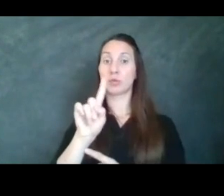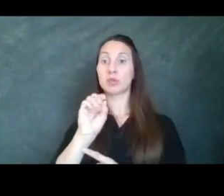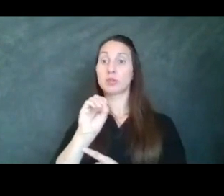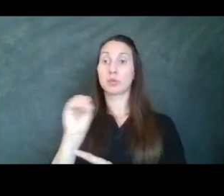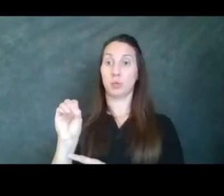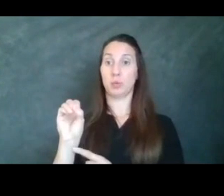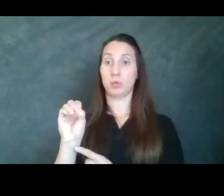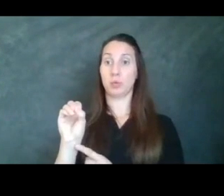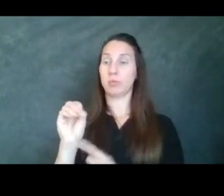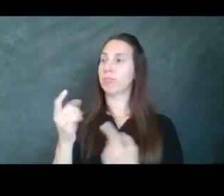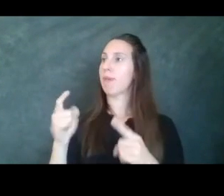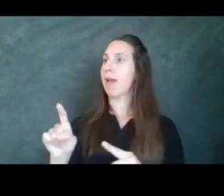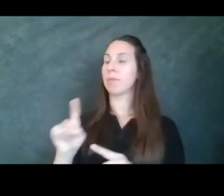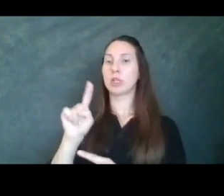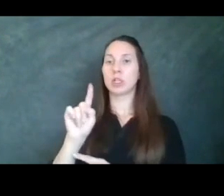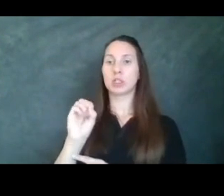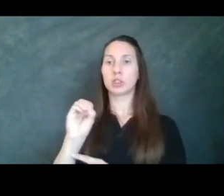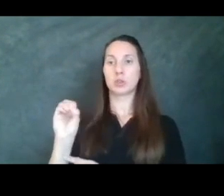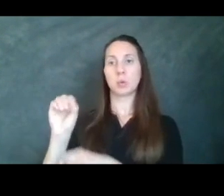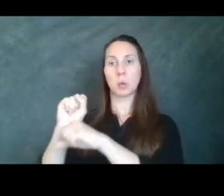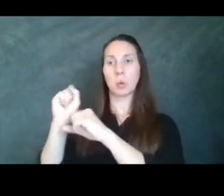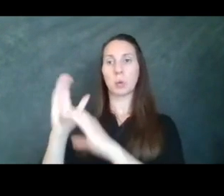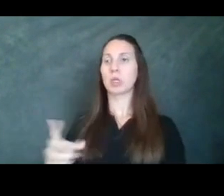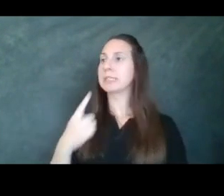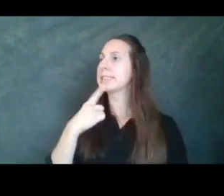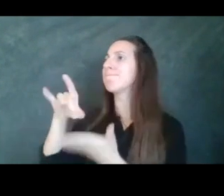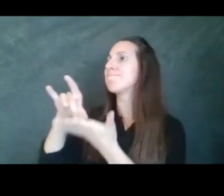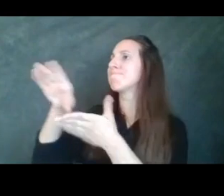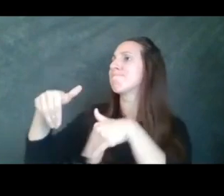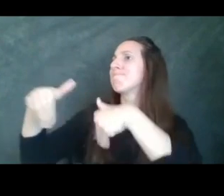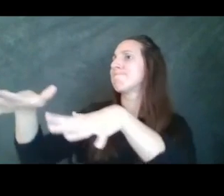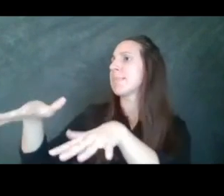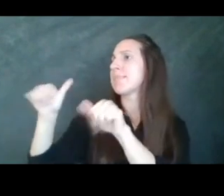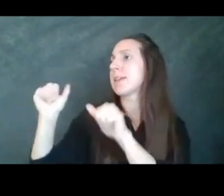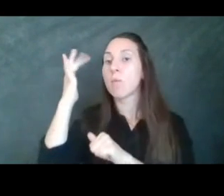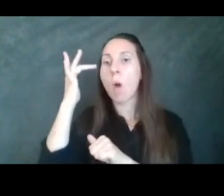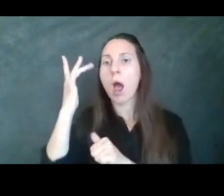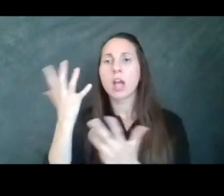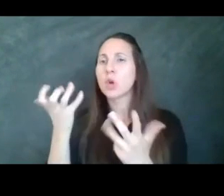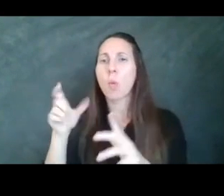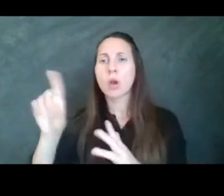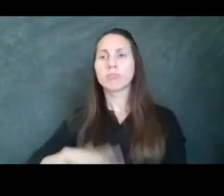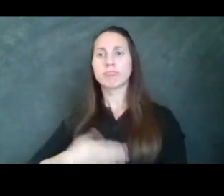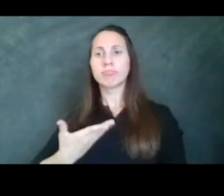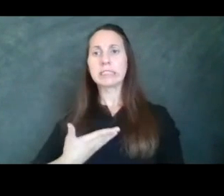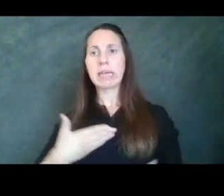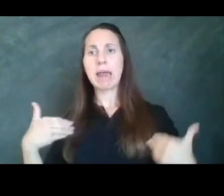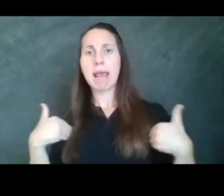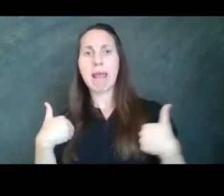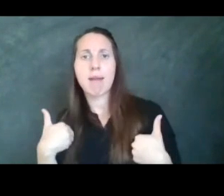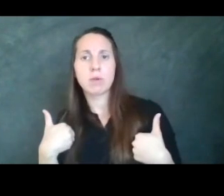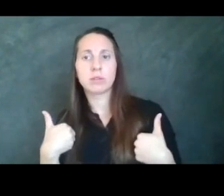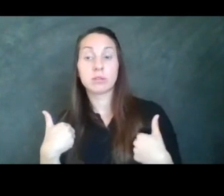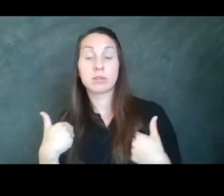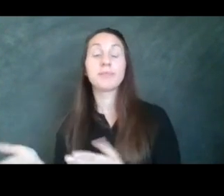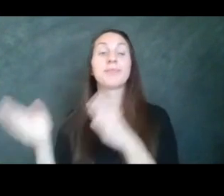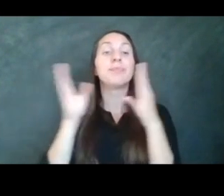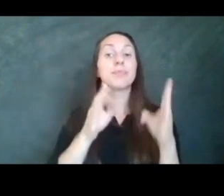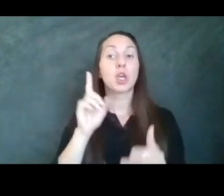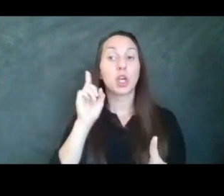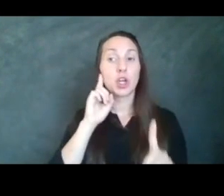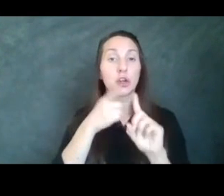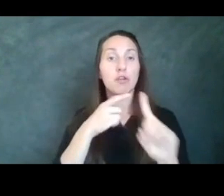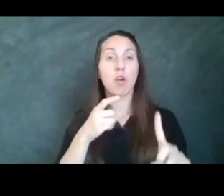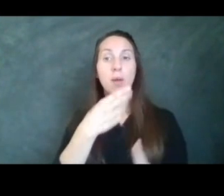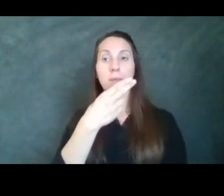upset the chimpanzees. We heard from a Harvard Law grad who couldn't get an interview